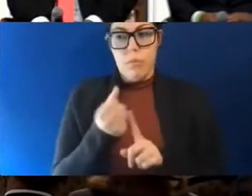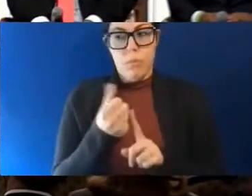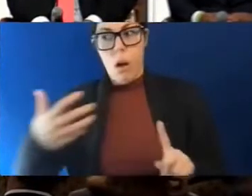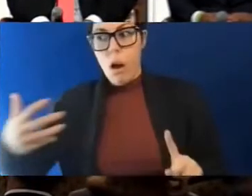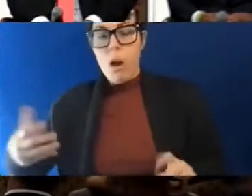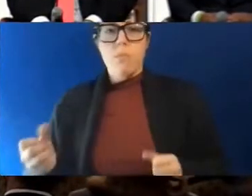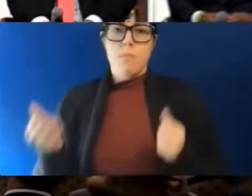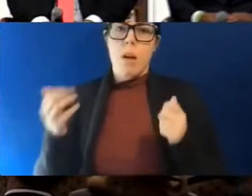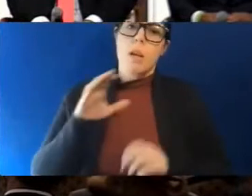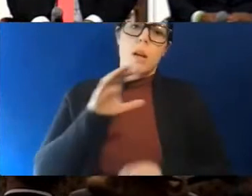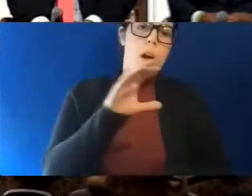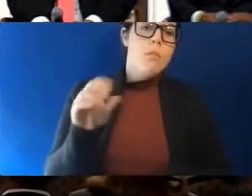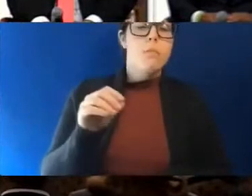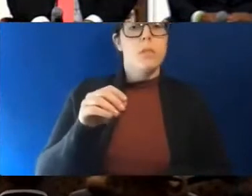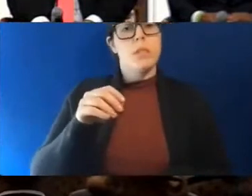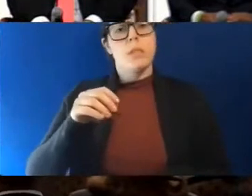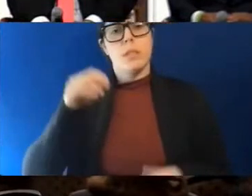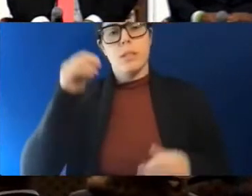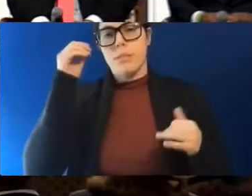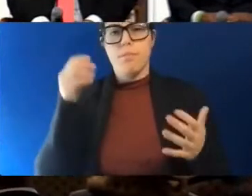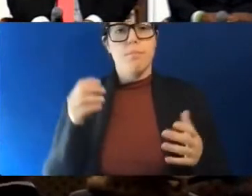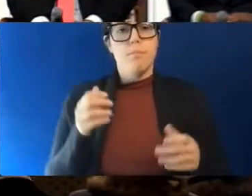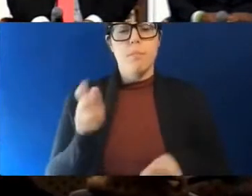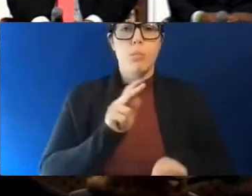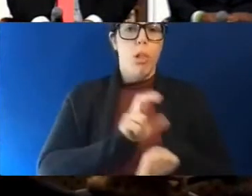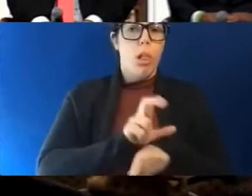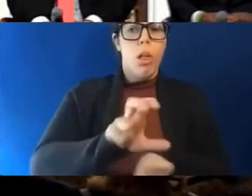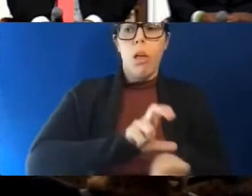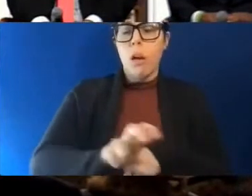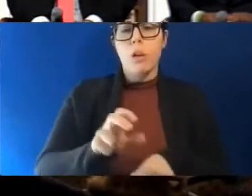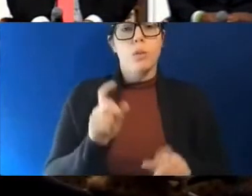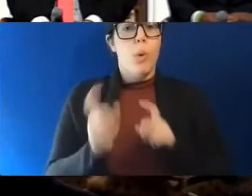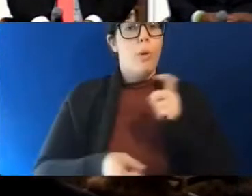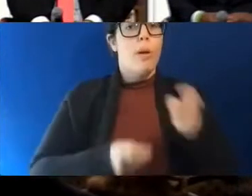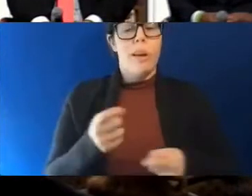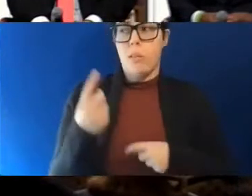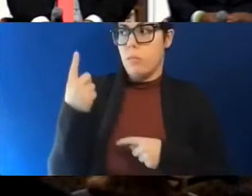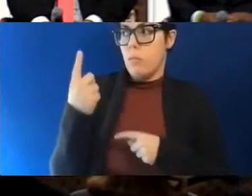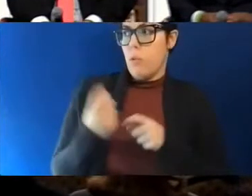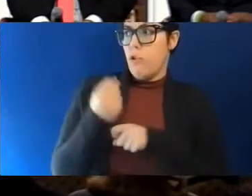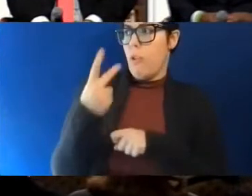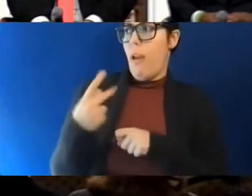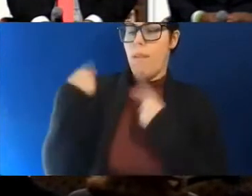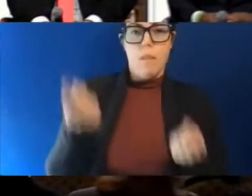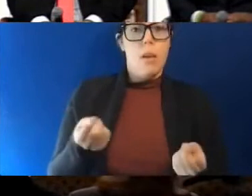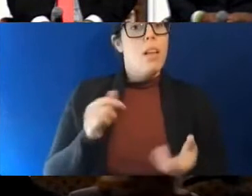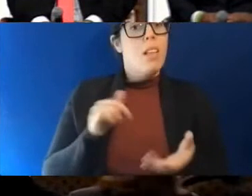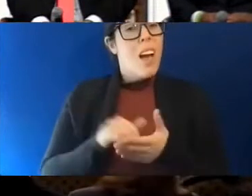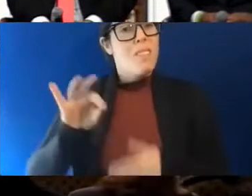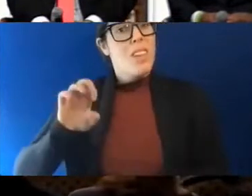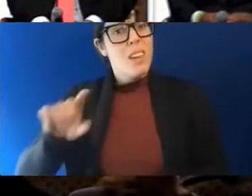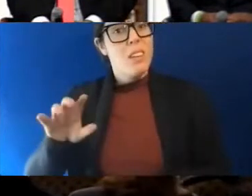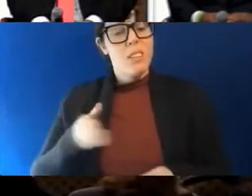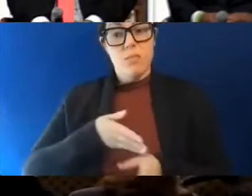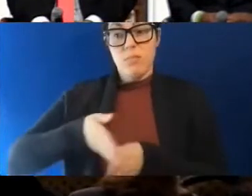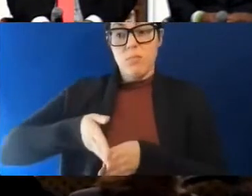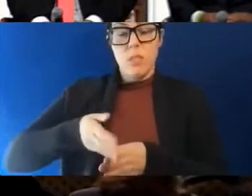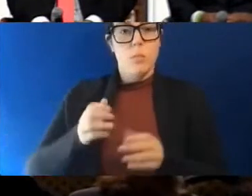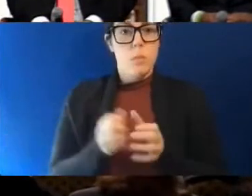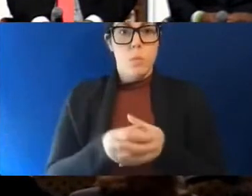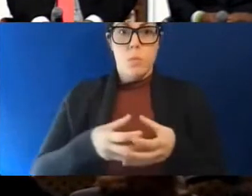companies and philanthropy and others made in the last year and a half, that field has been growing